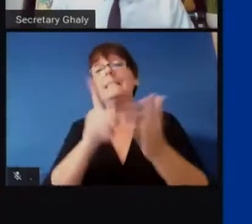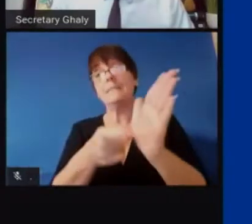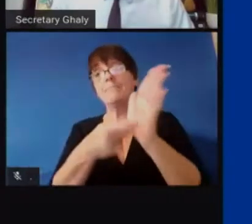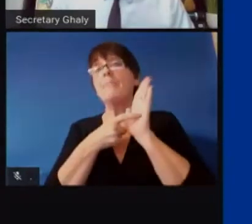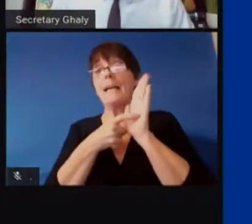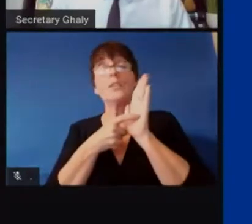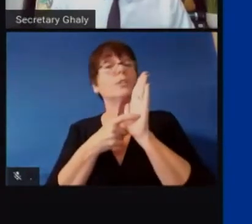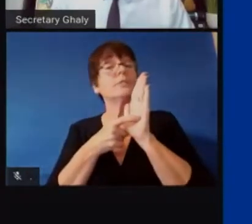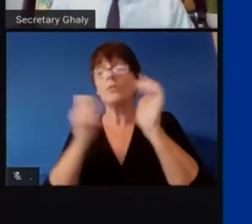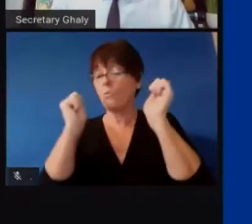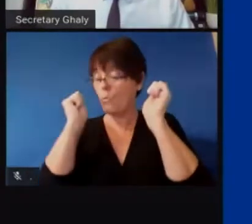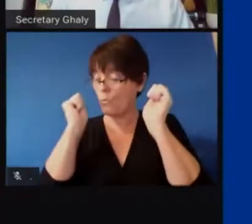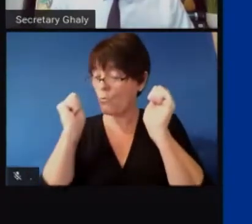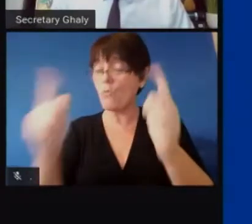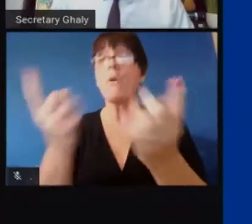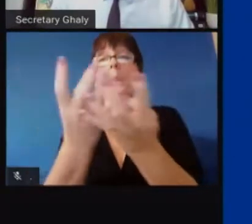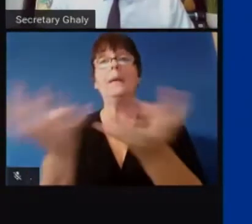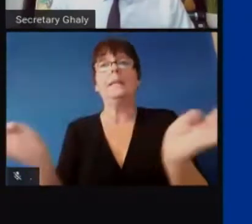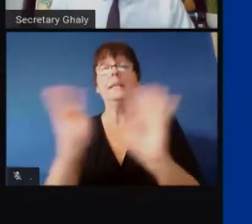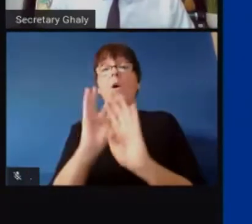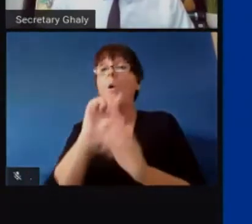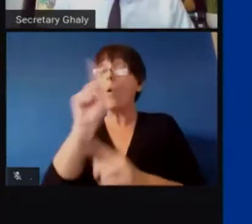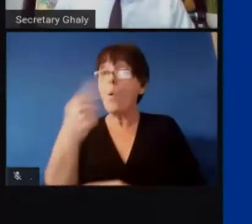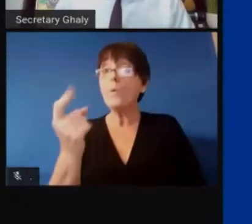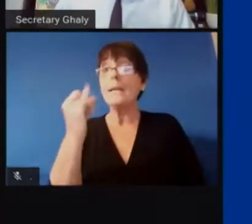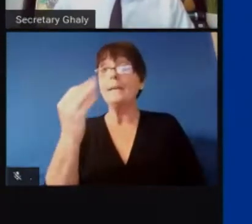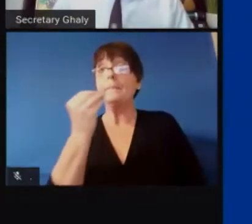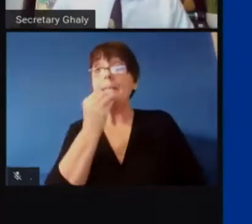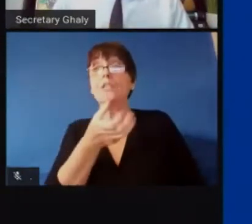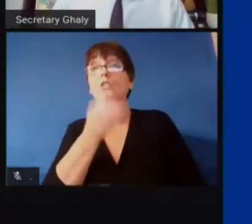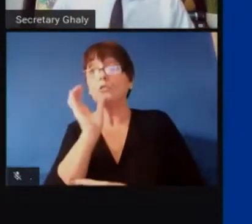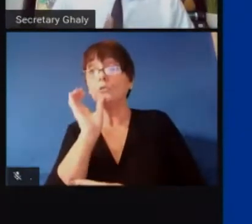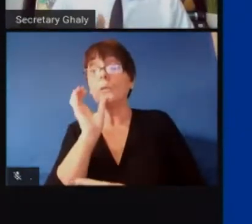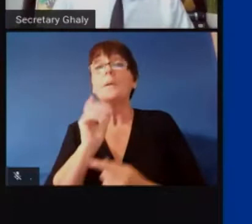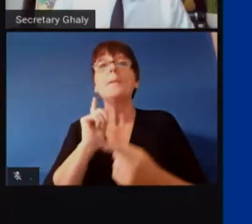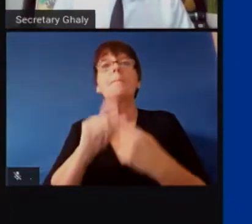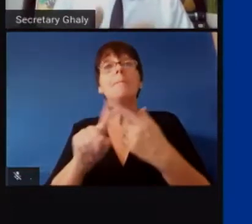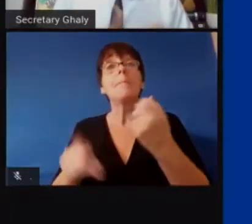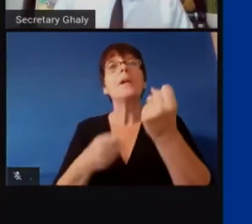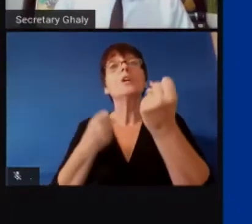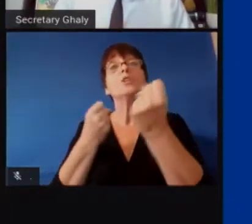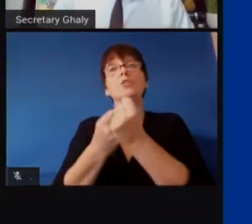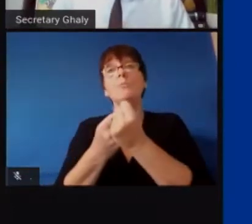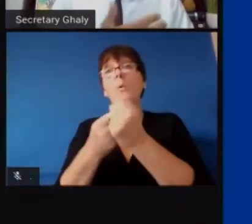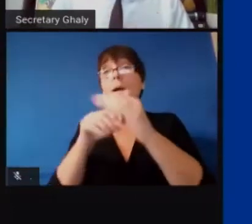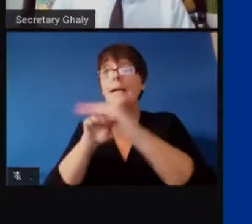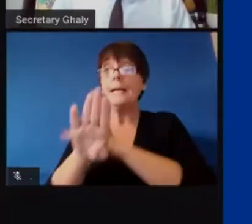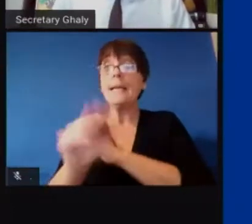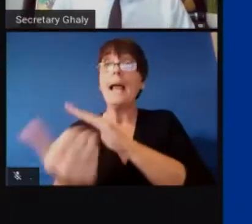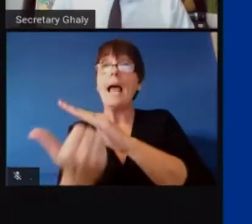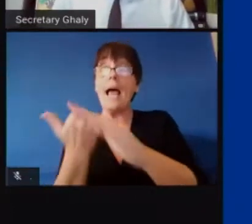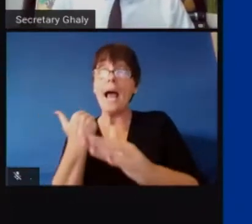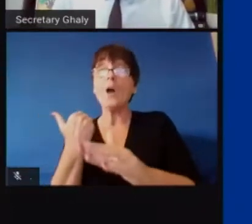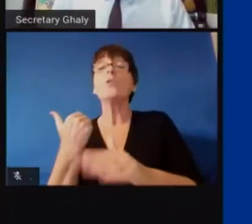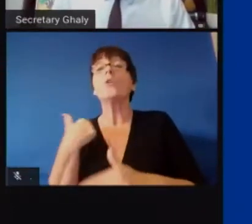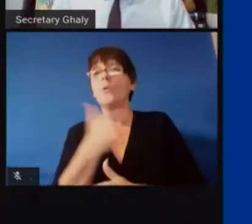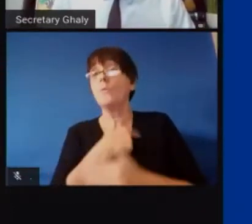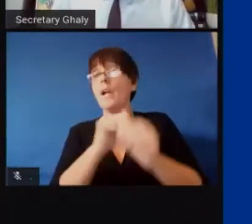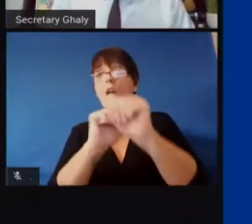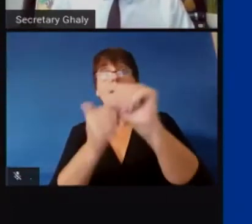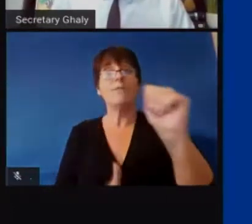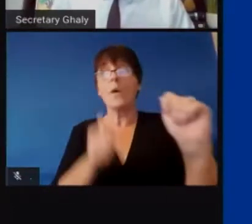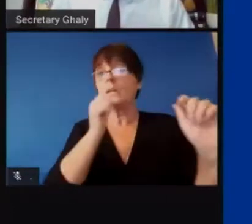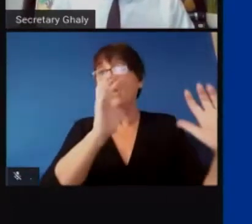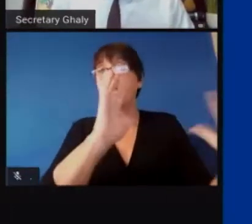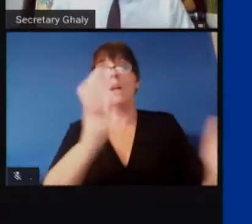throughout the stadium, unless eating or drinking. Also, support coming in and out of the stadium, so we avoid groups